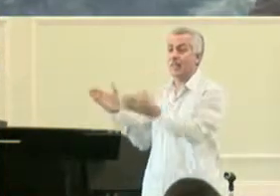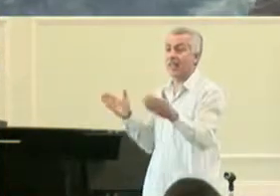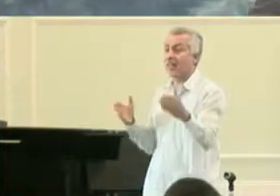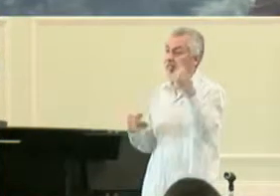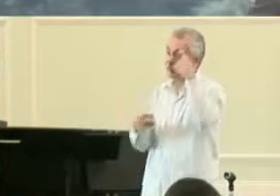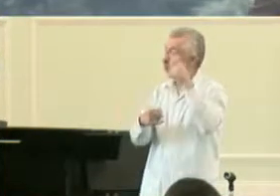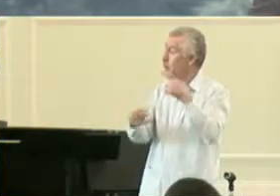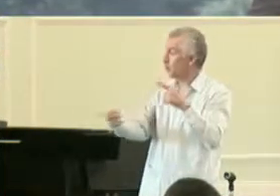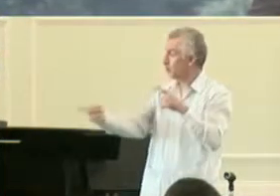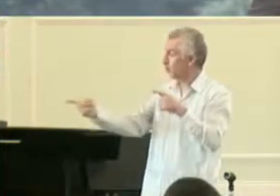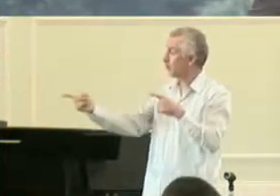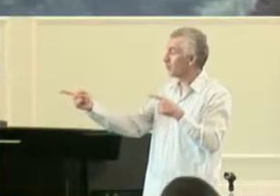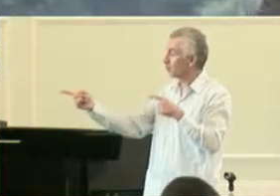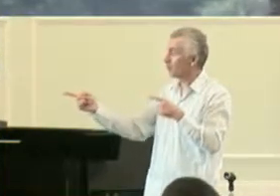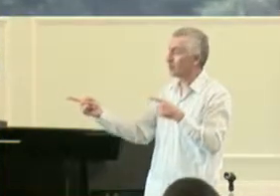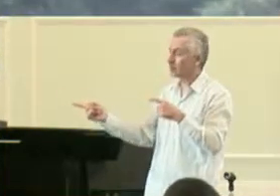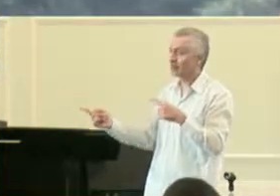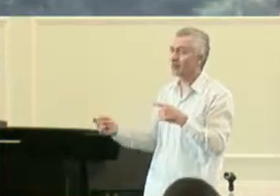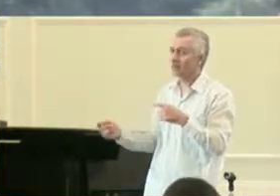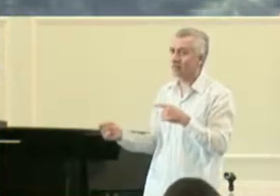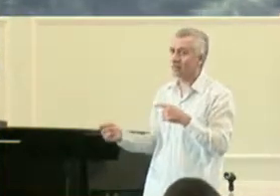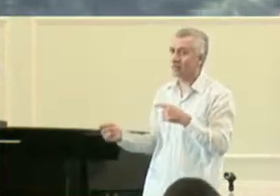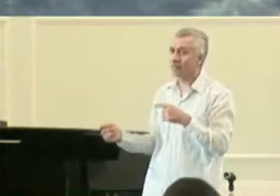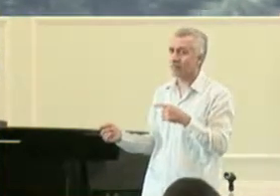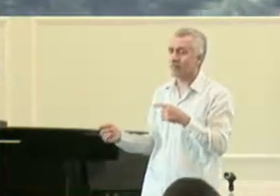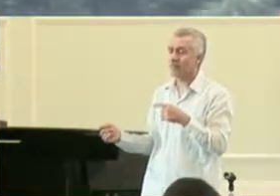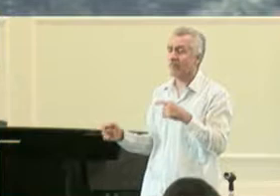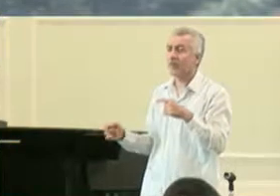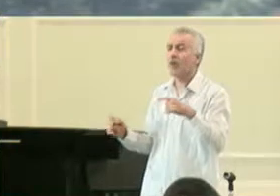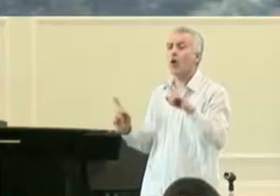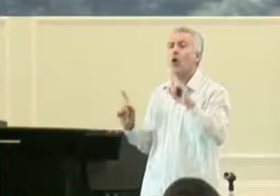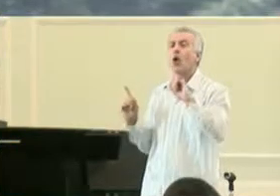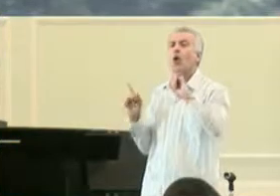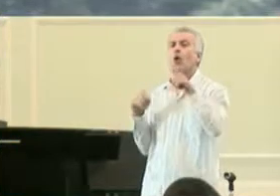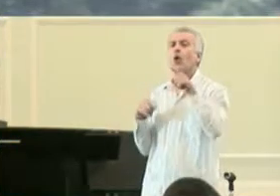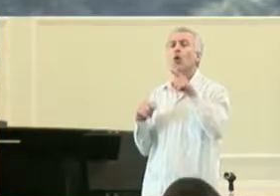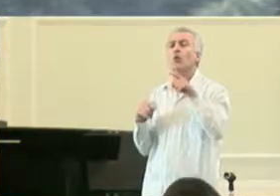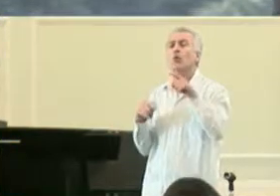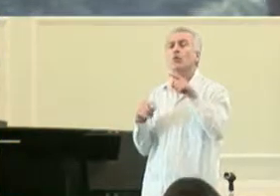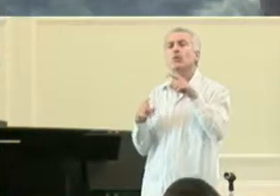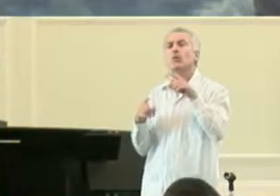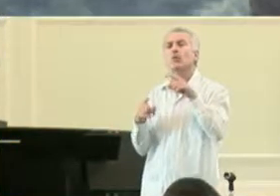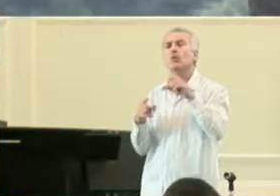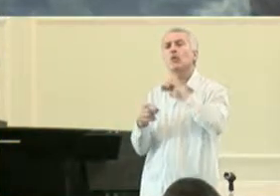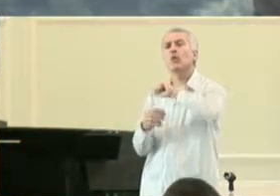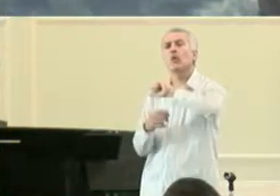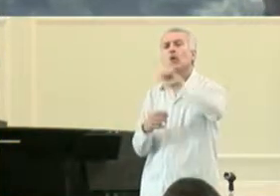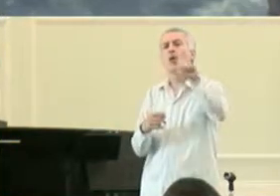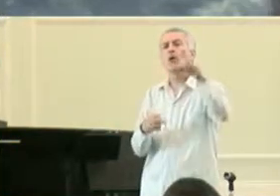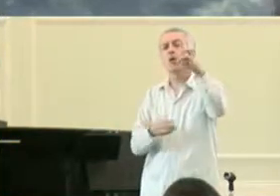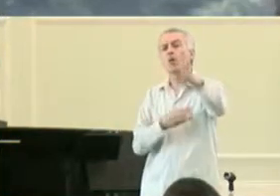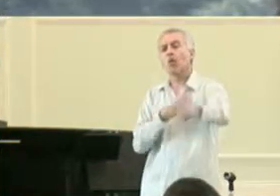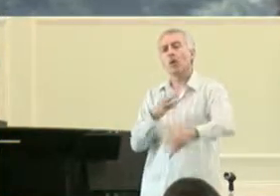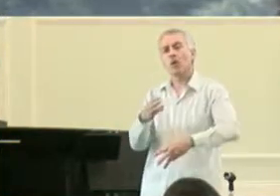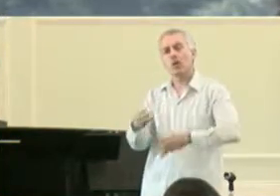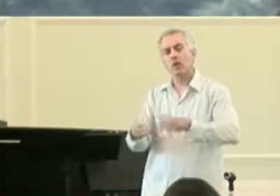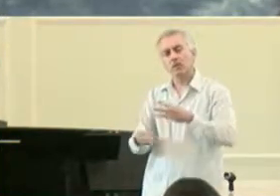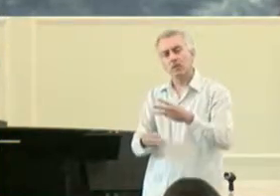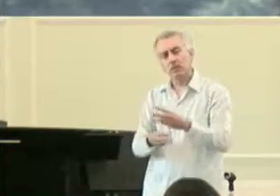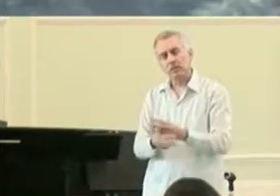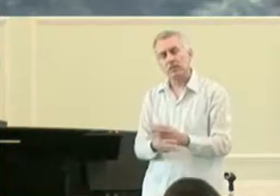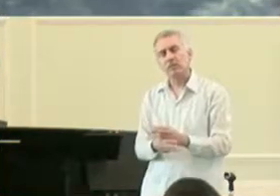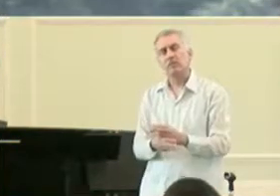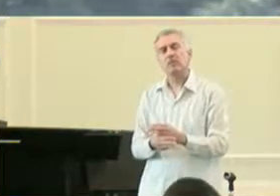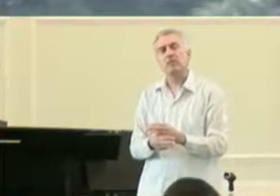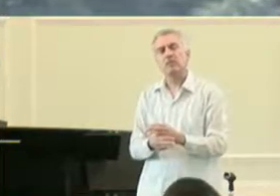God says, go ye into all the what? All the world. Right? So